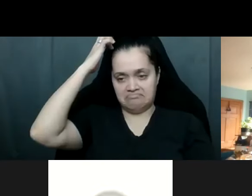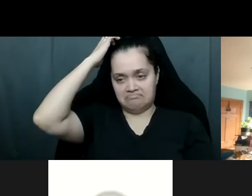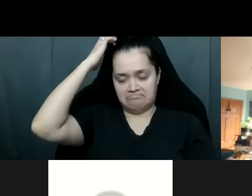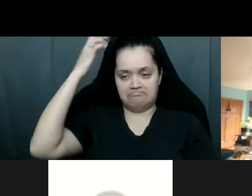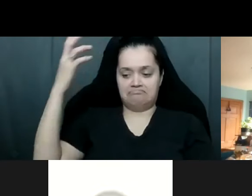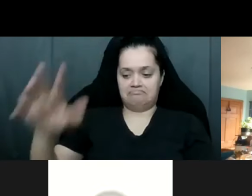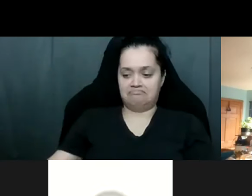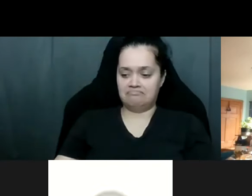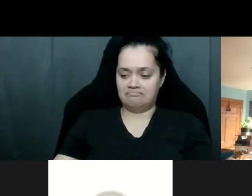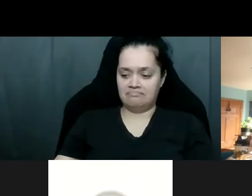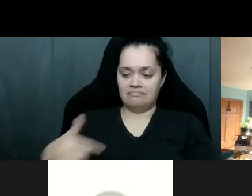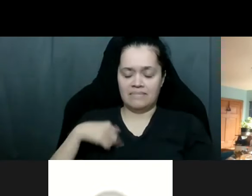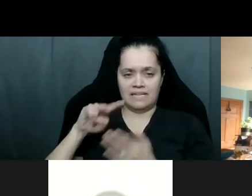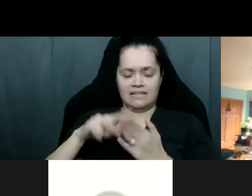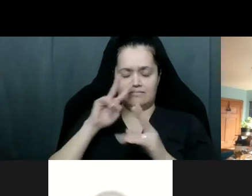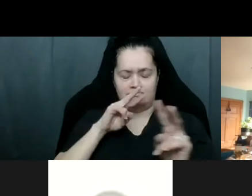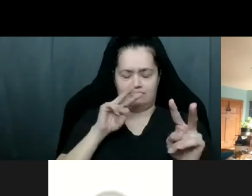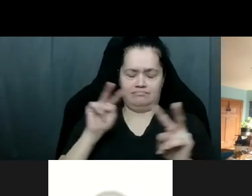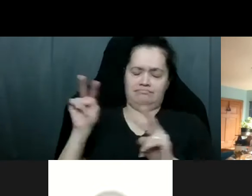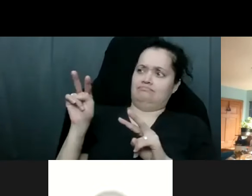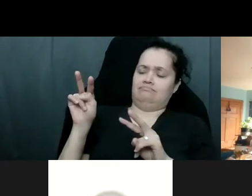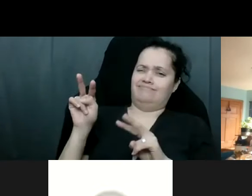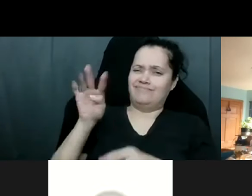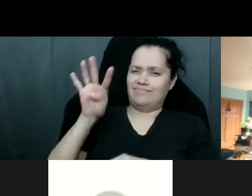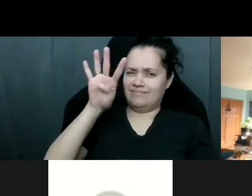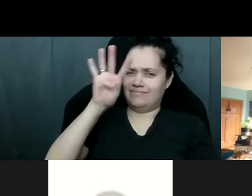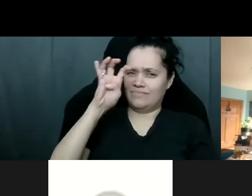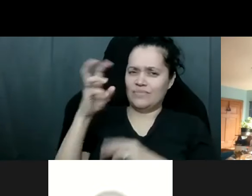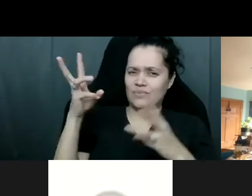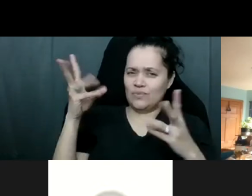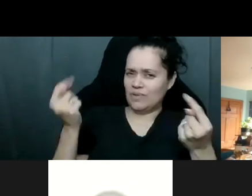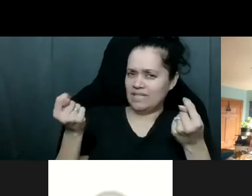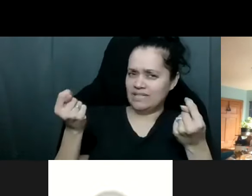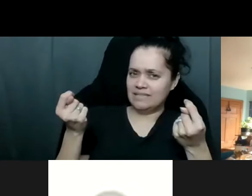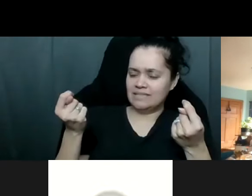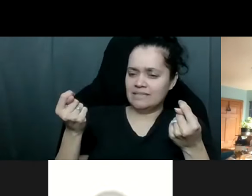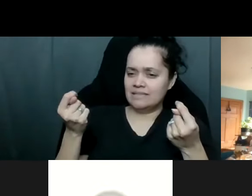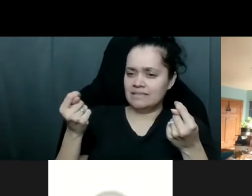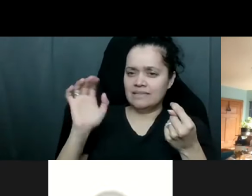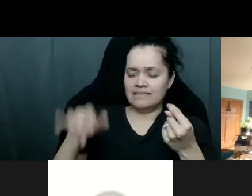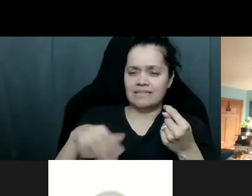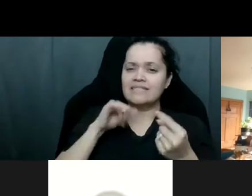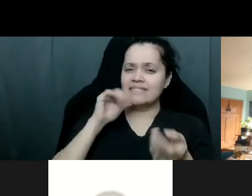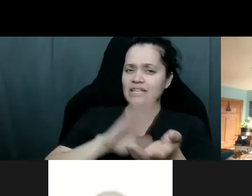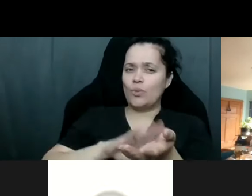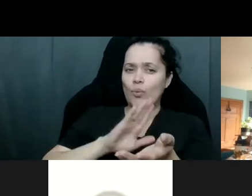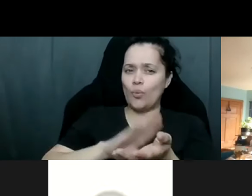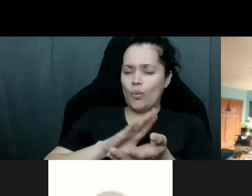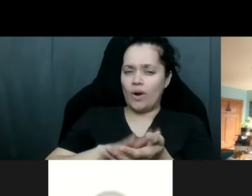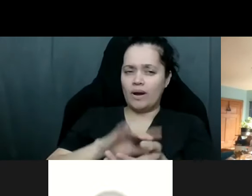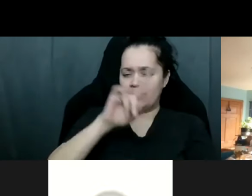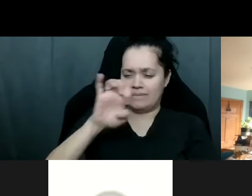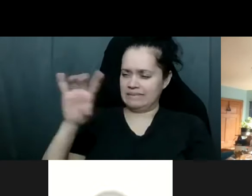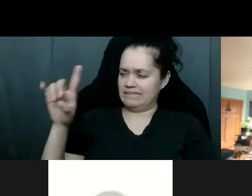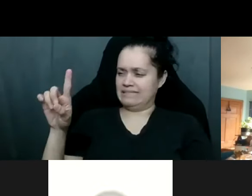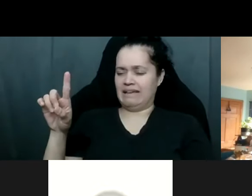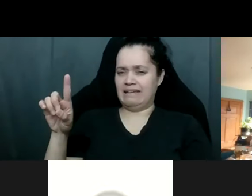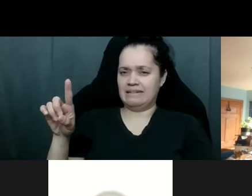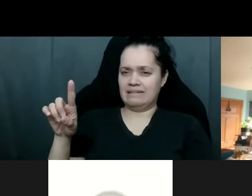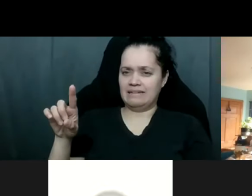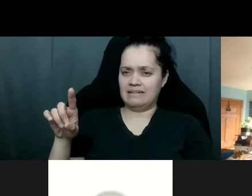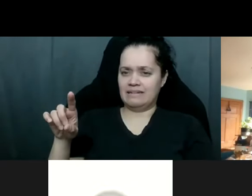And I did a double take and what? That doesn't rhyme. Z.